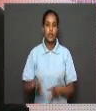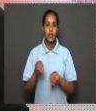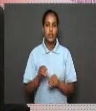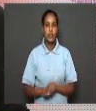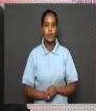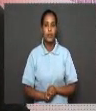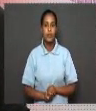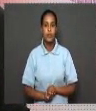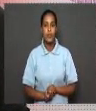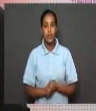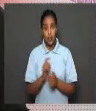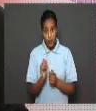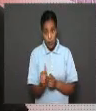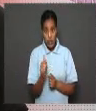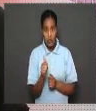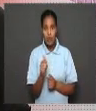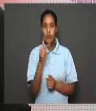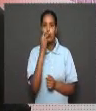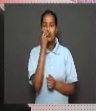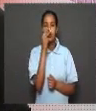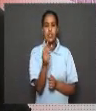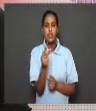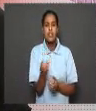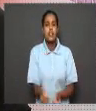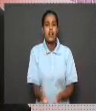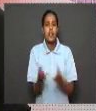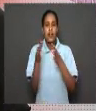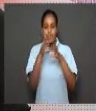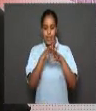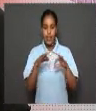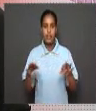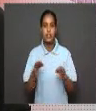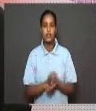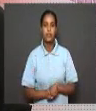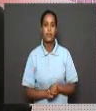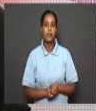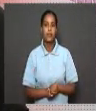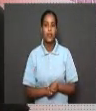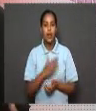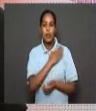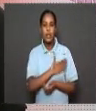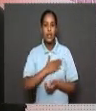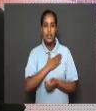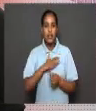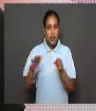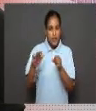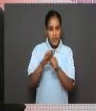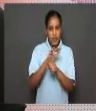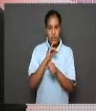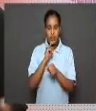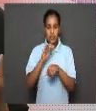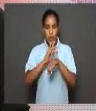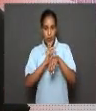Students, in a moment, you will see several sentences. Please fill in the